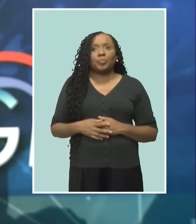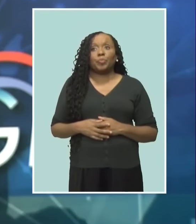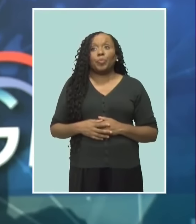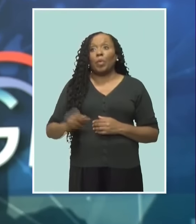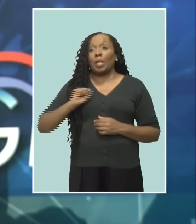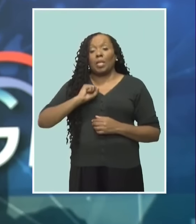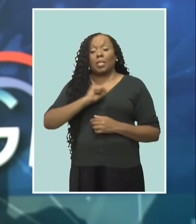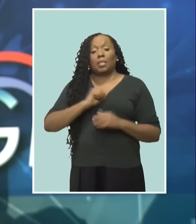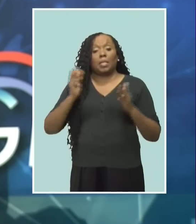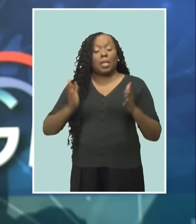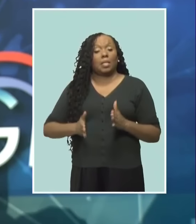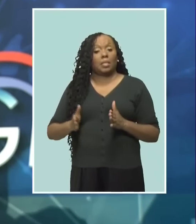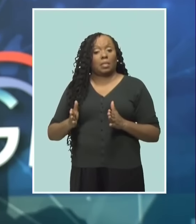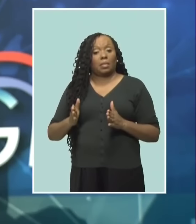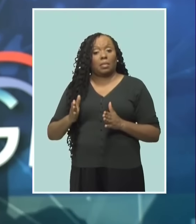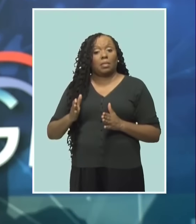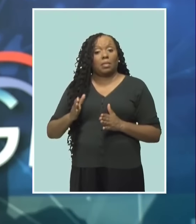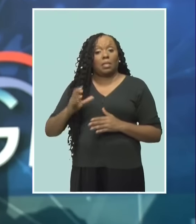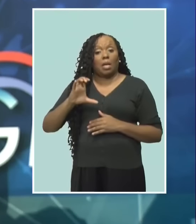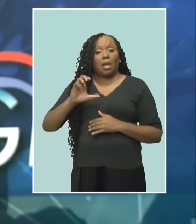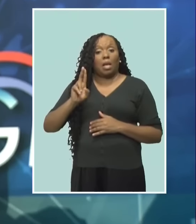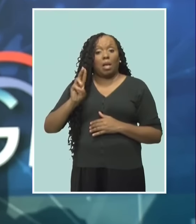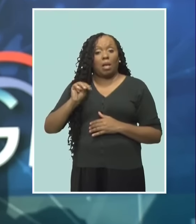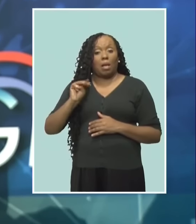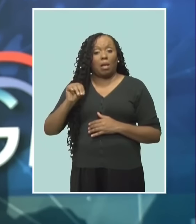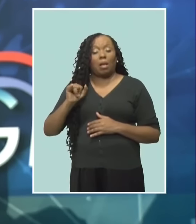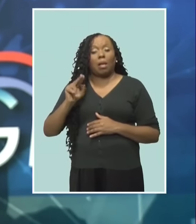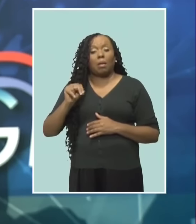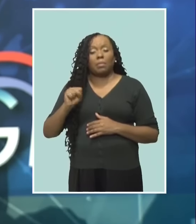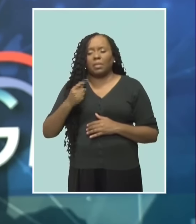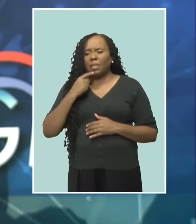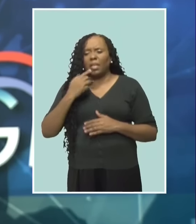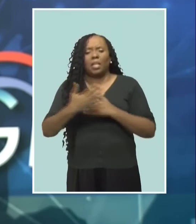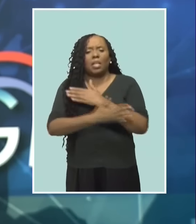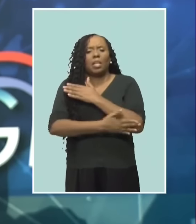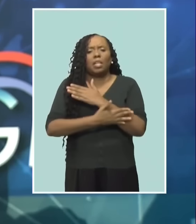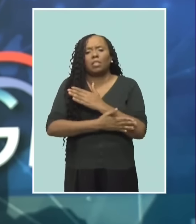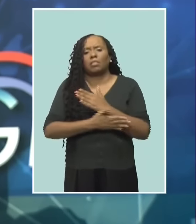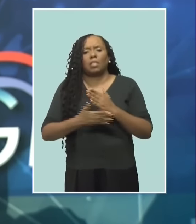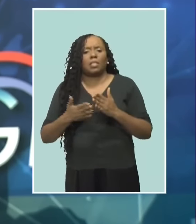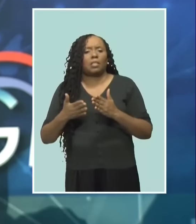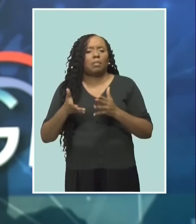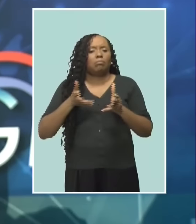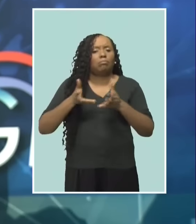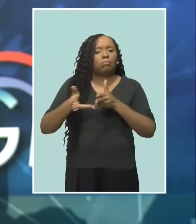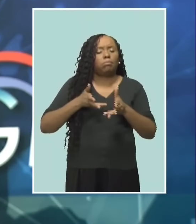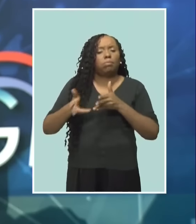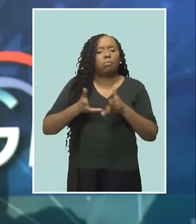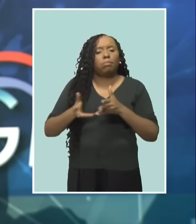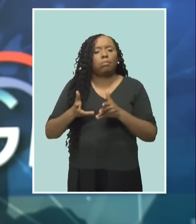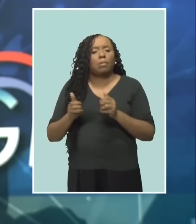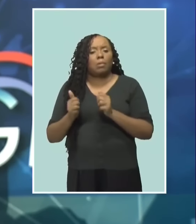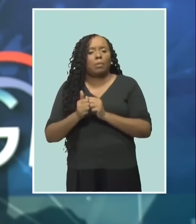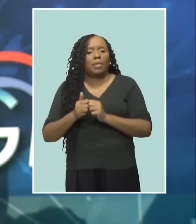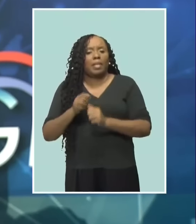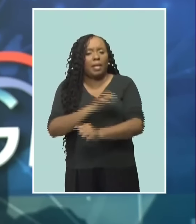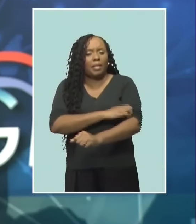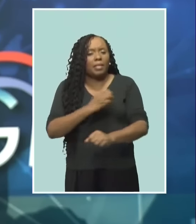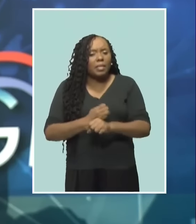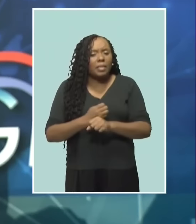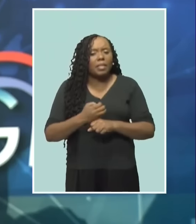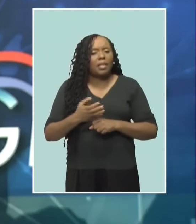Senator Cummins says conversations on countries engaged in energy transitioning while others are experiencing energy crises is also